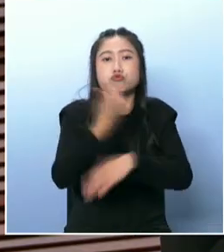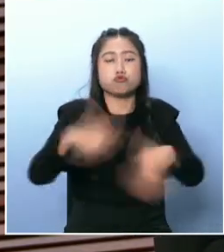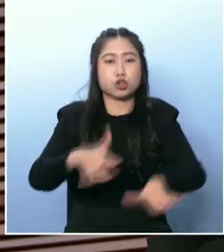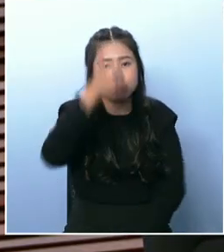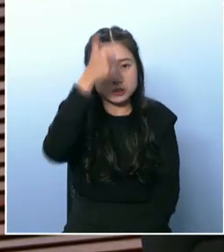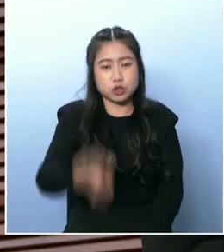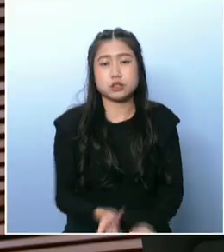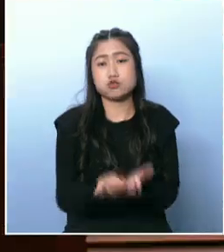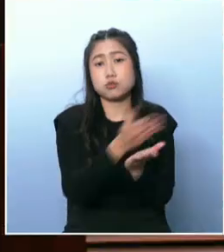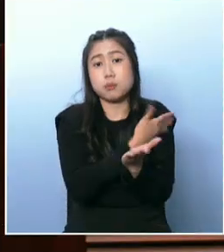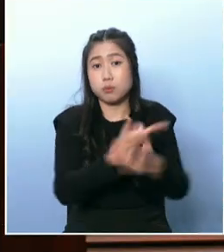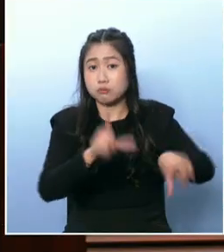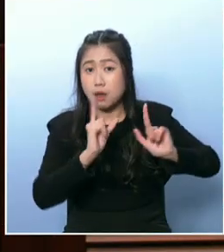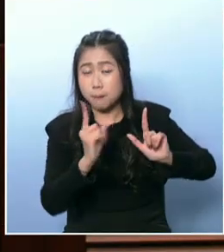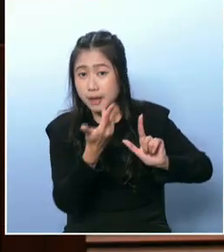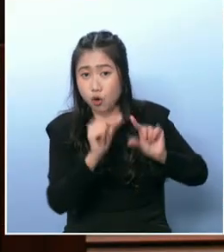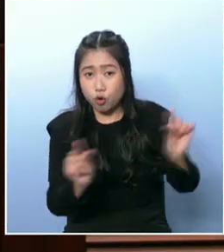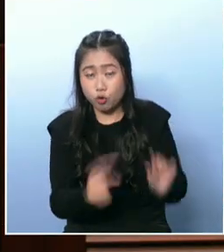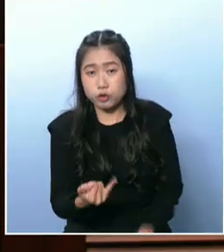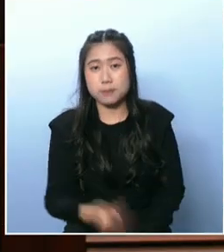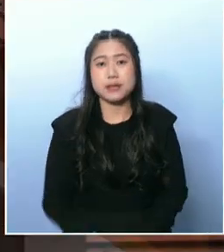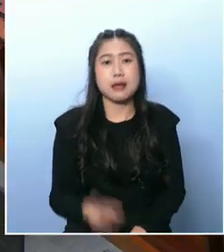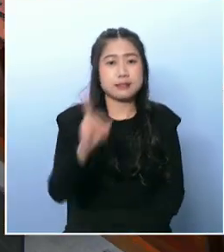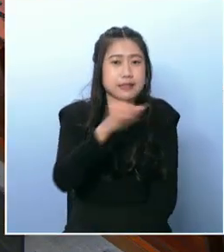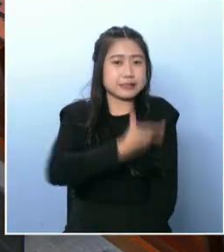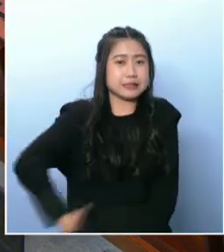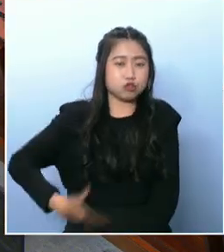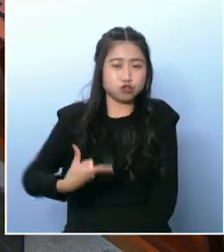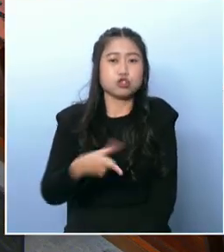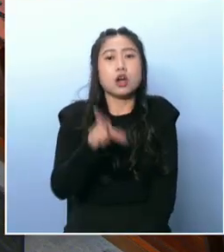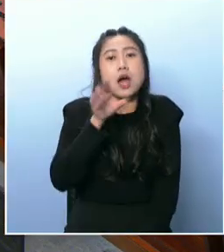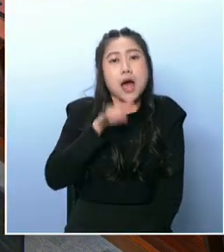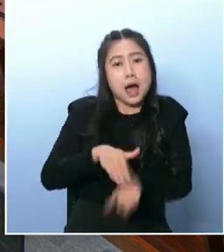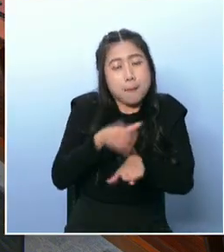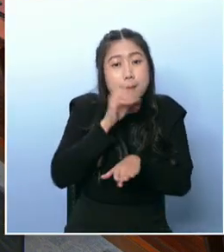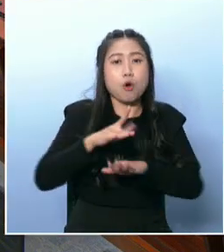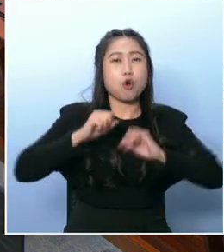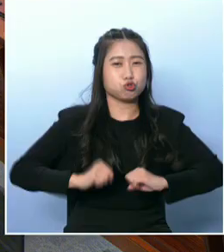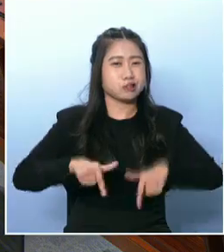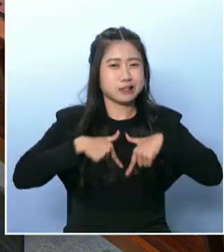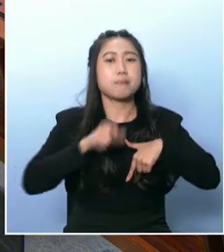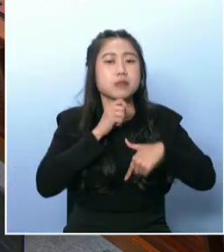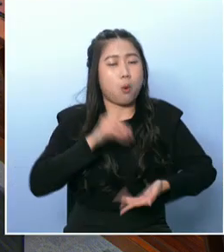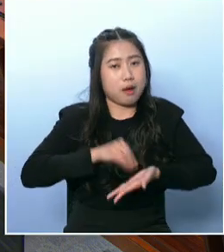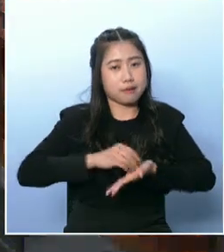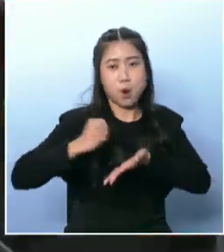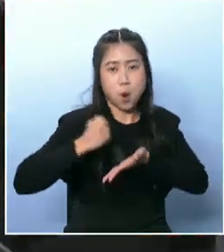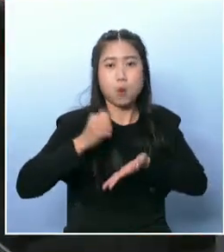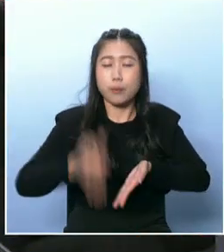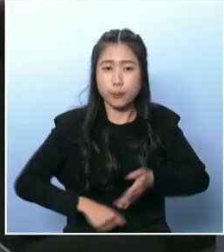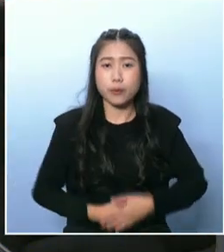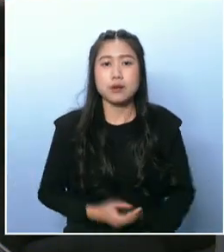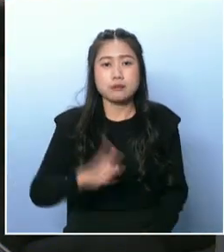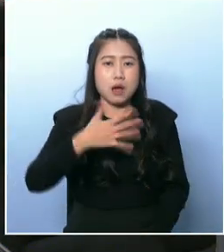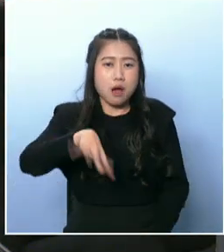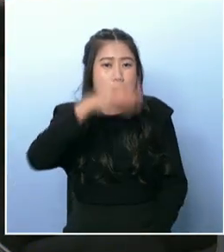some tens of such projects coming on stream. Well, I think we have the determination